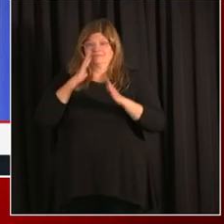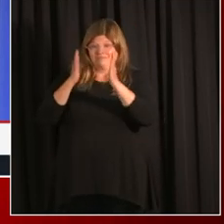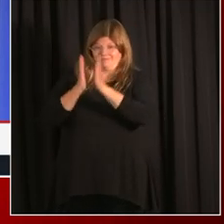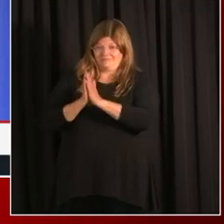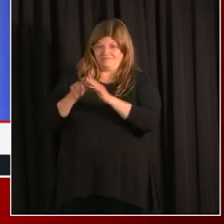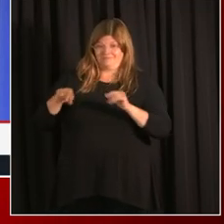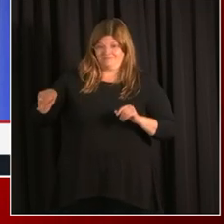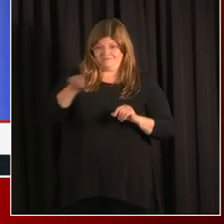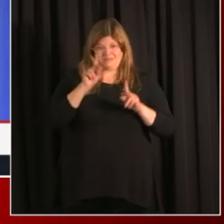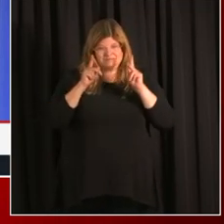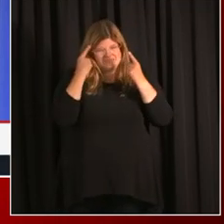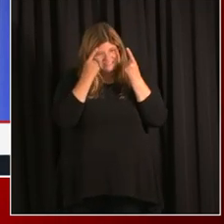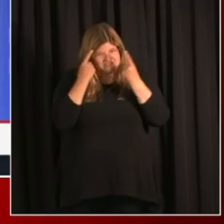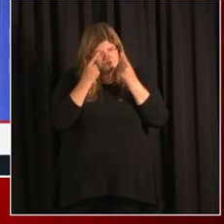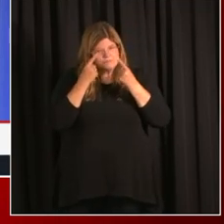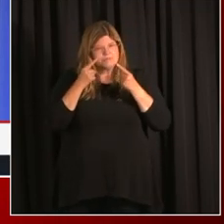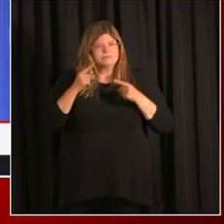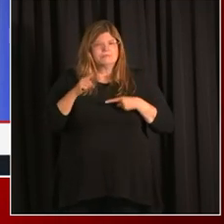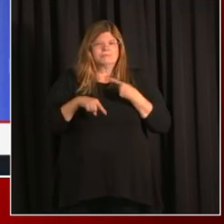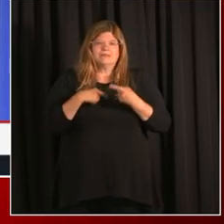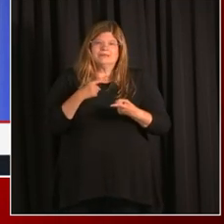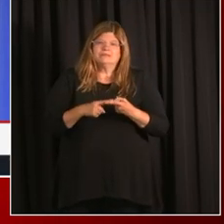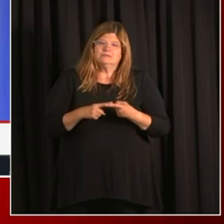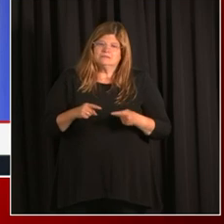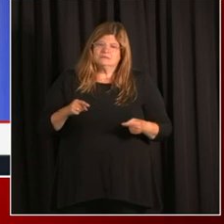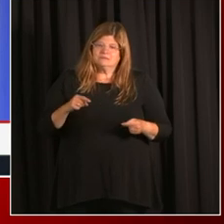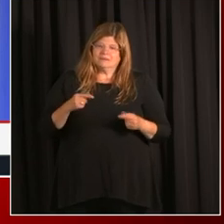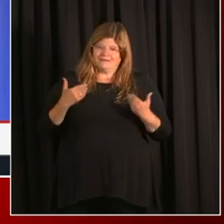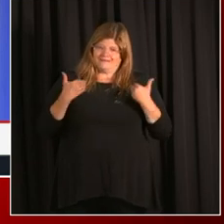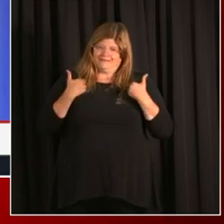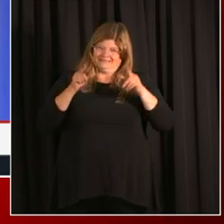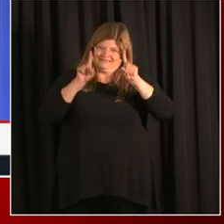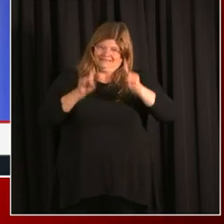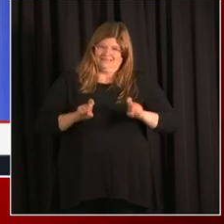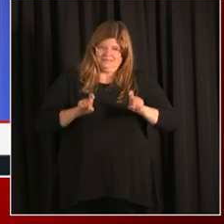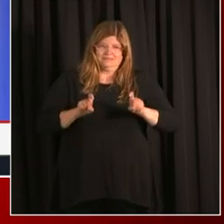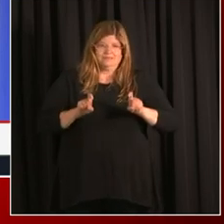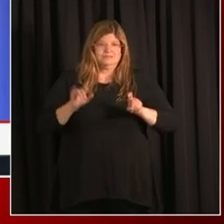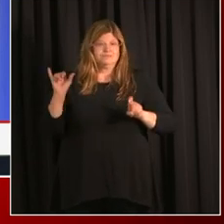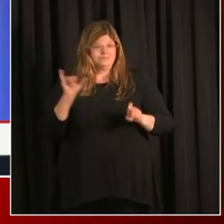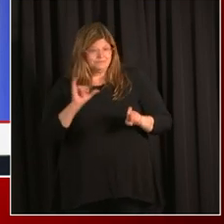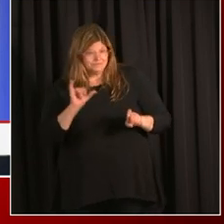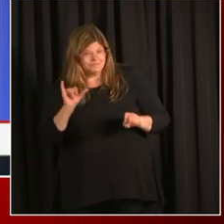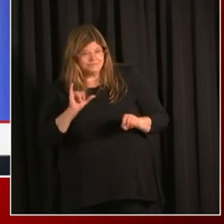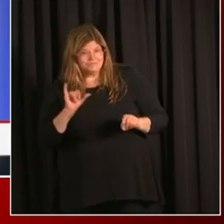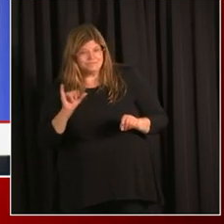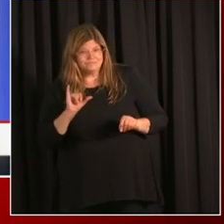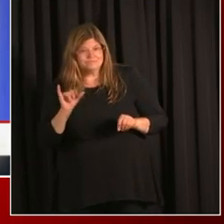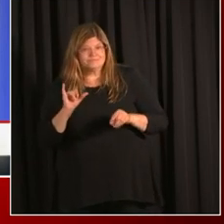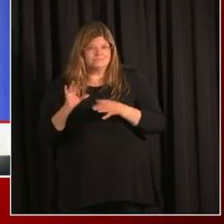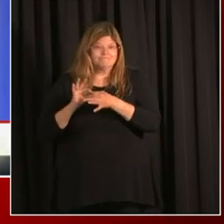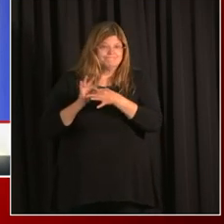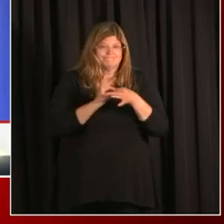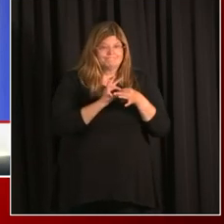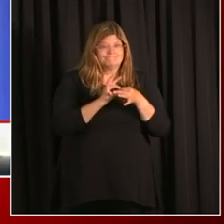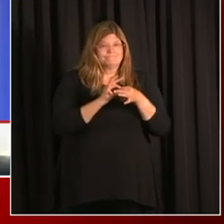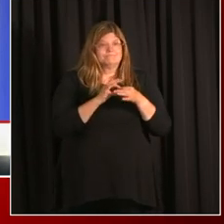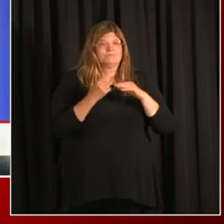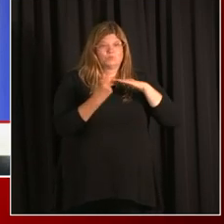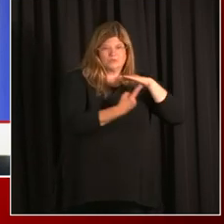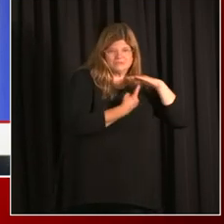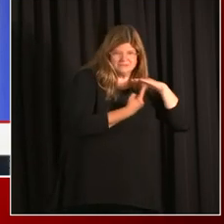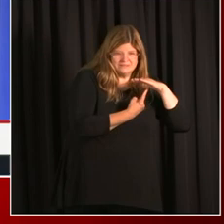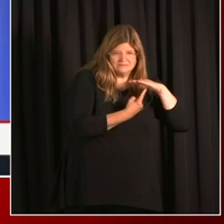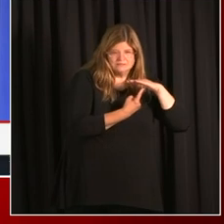people also think very much about the need to have a test, also coincides with the need to quarantine.